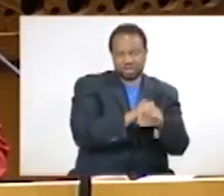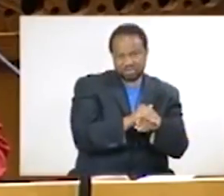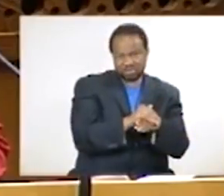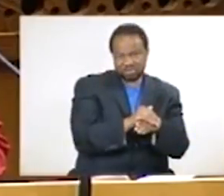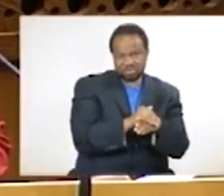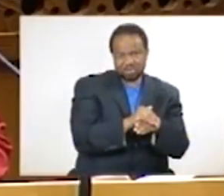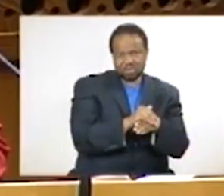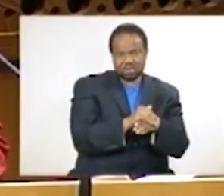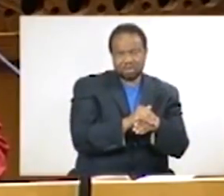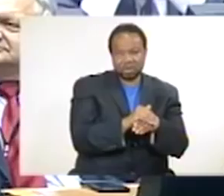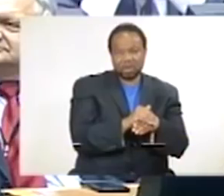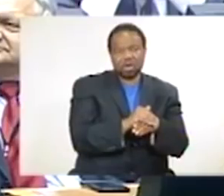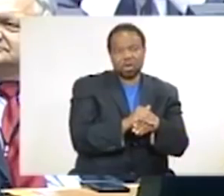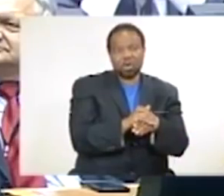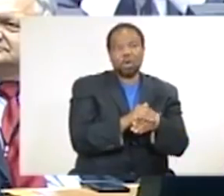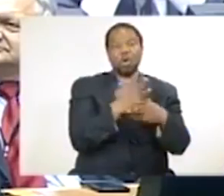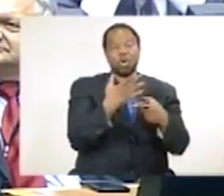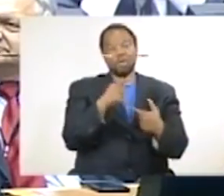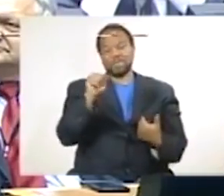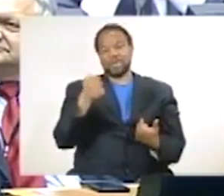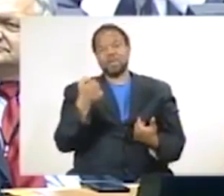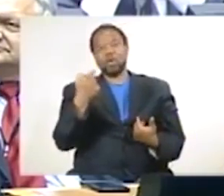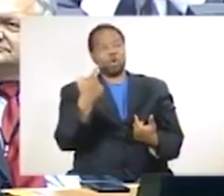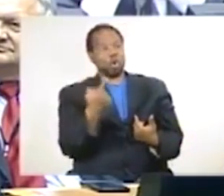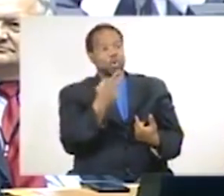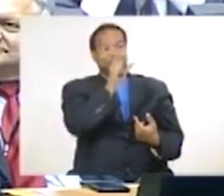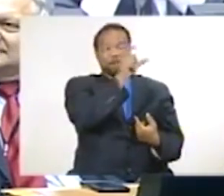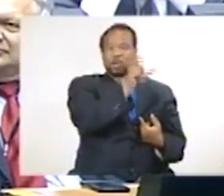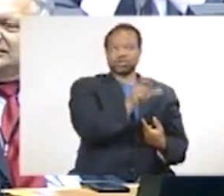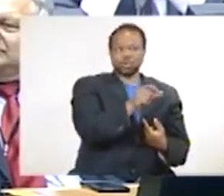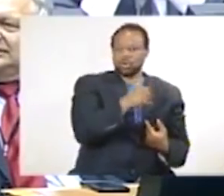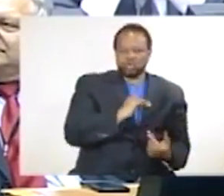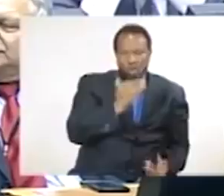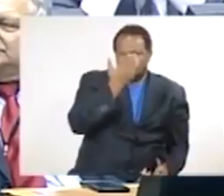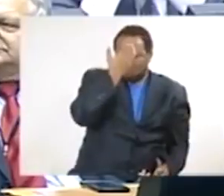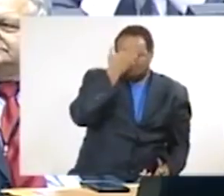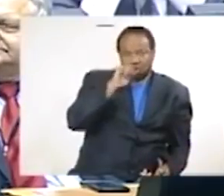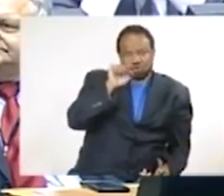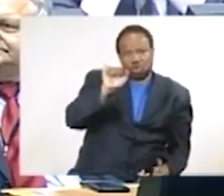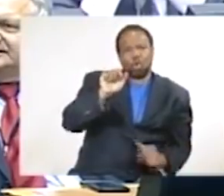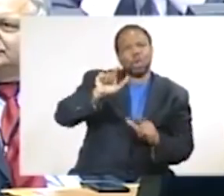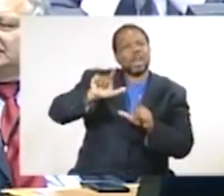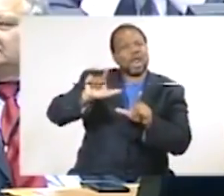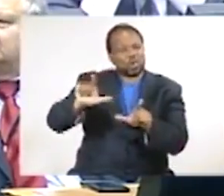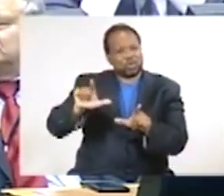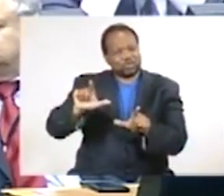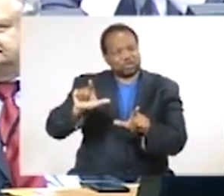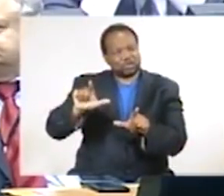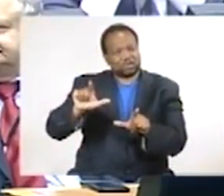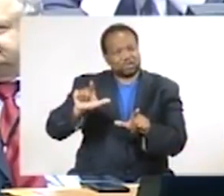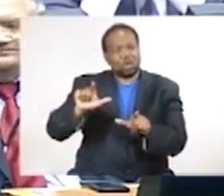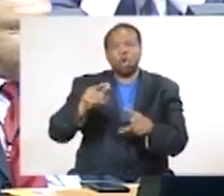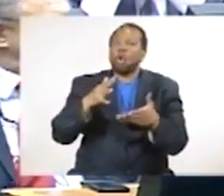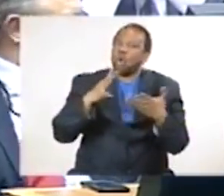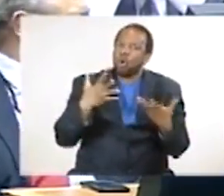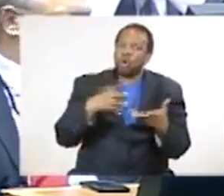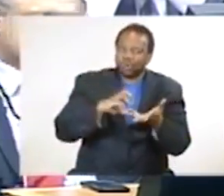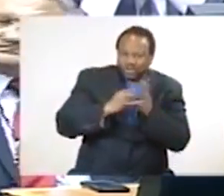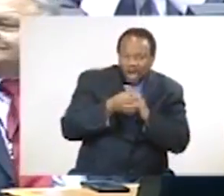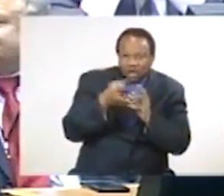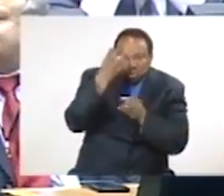person who does not speak at least or know one of the African languages. If you have a